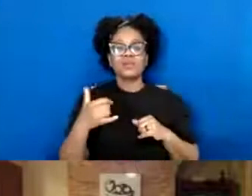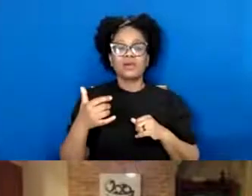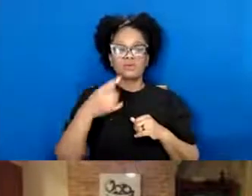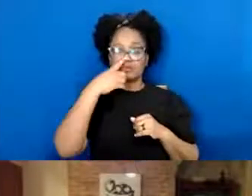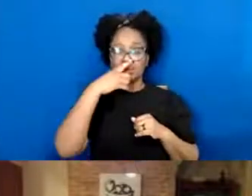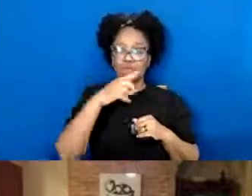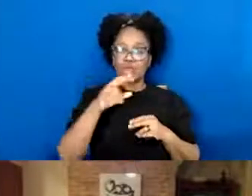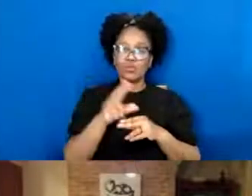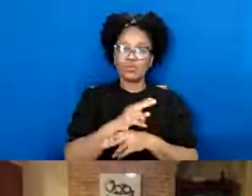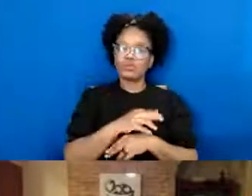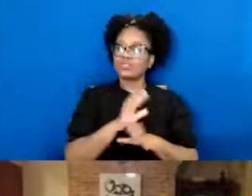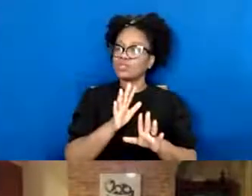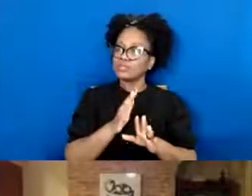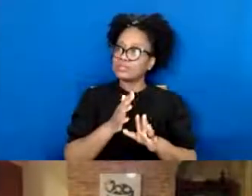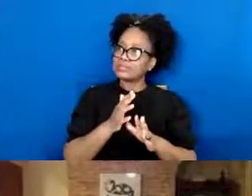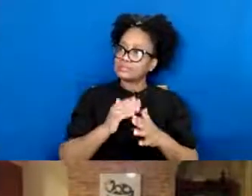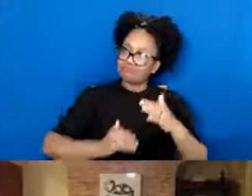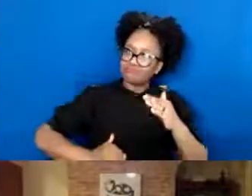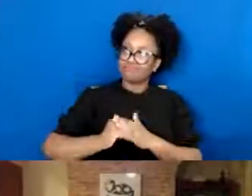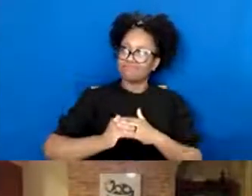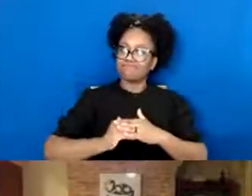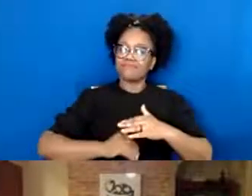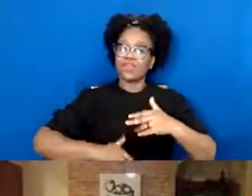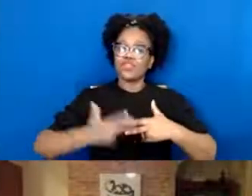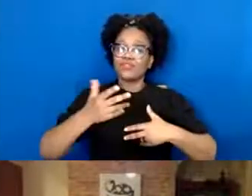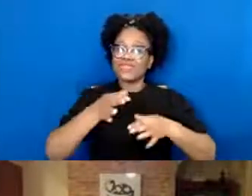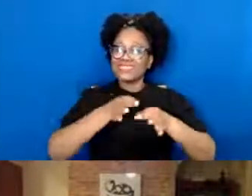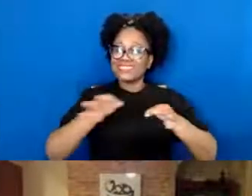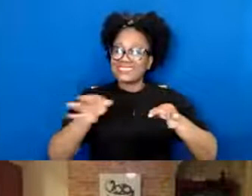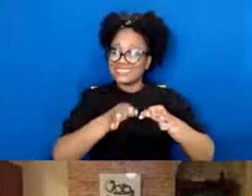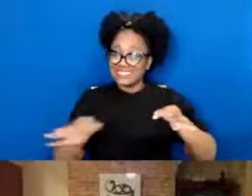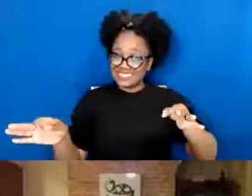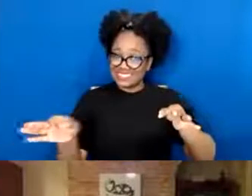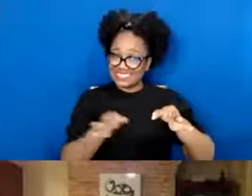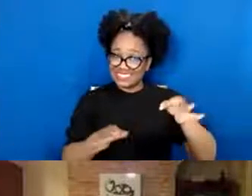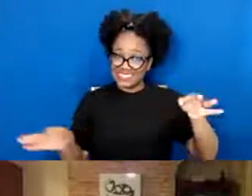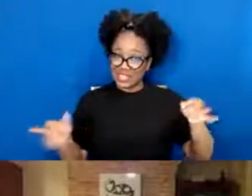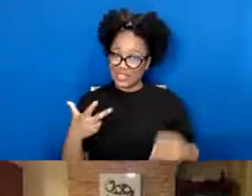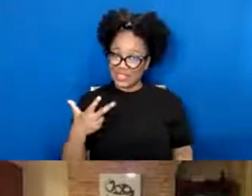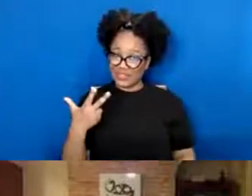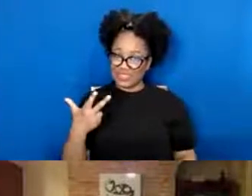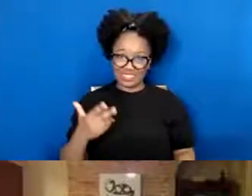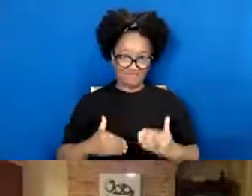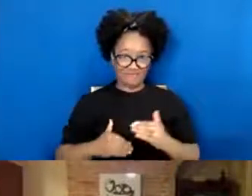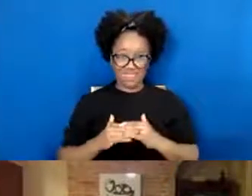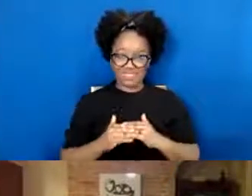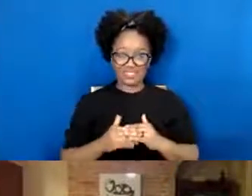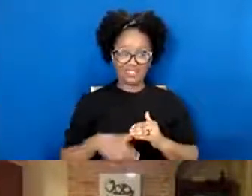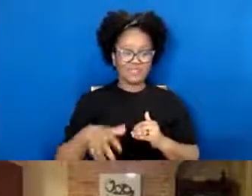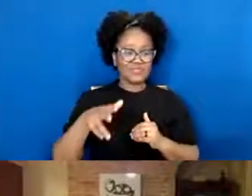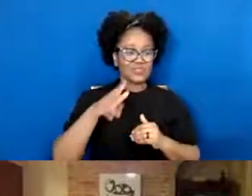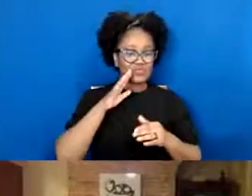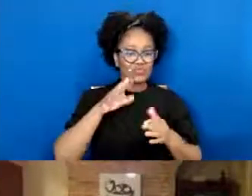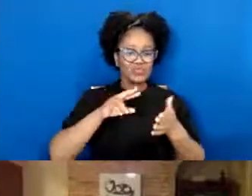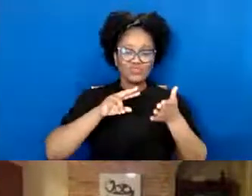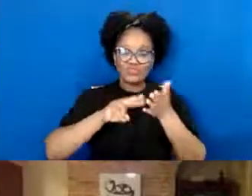describe the most wonderful silence that you've heard at home. Use no more than